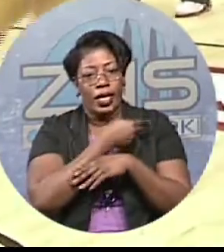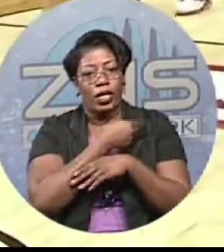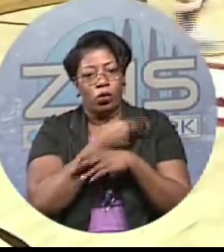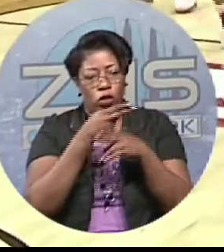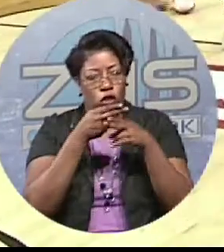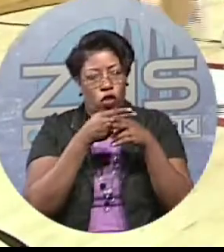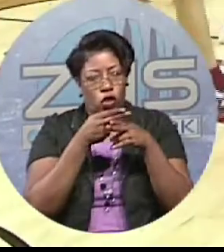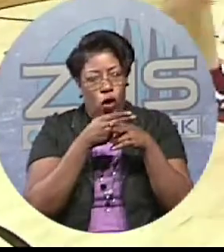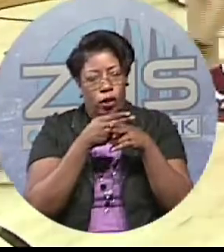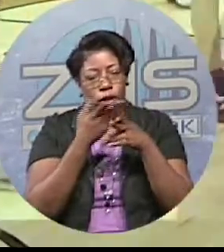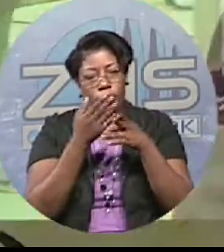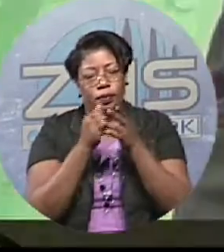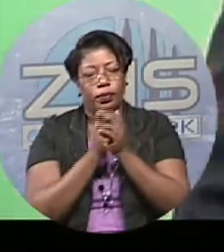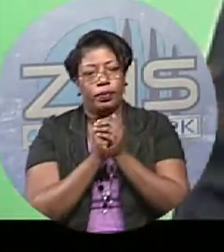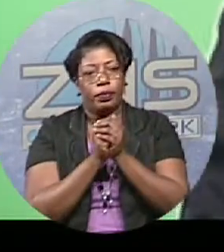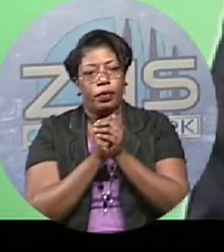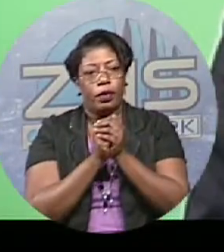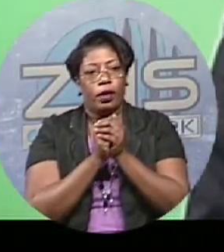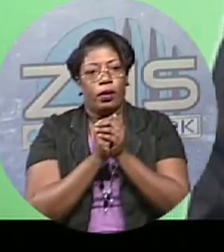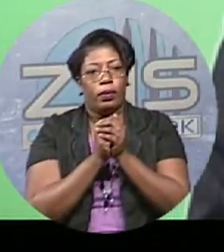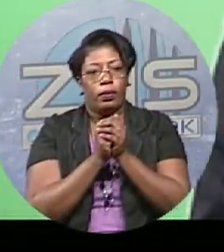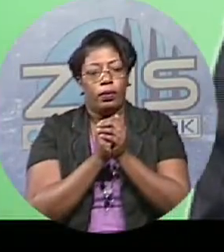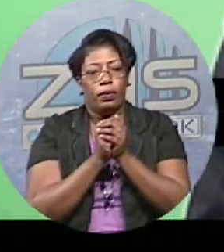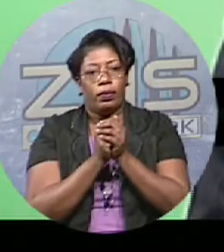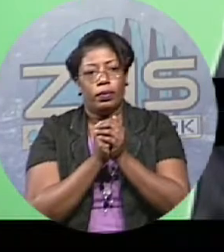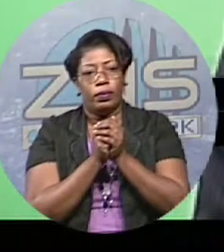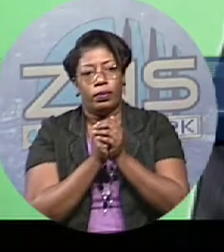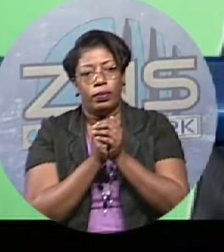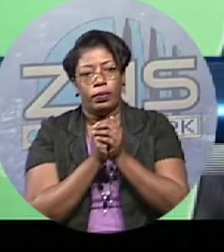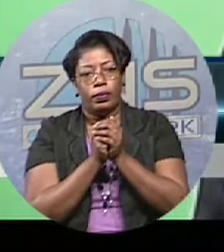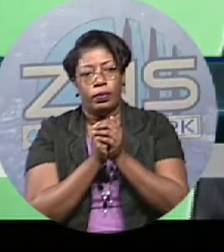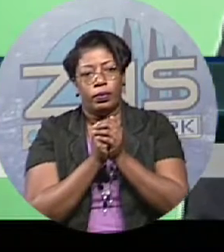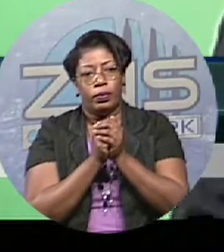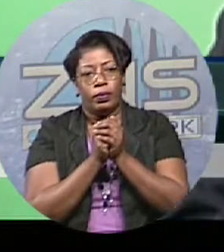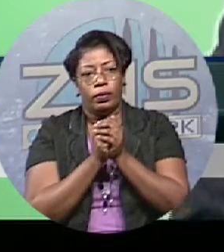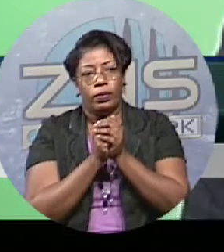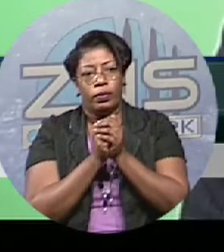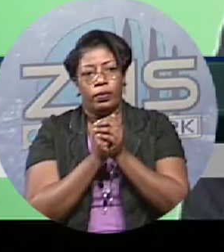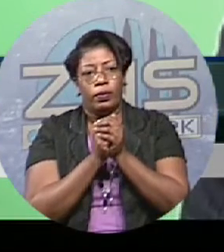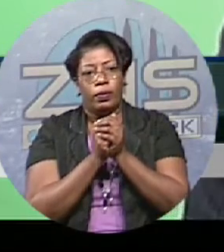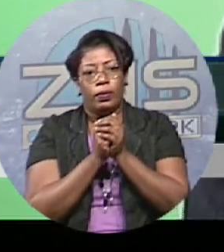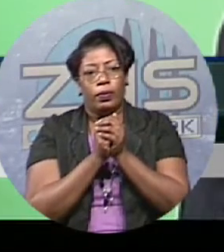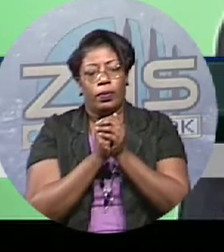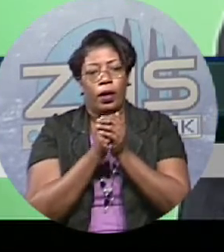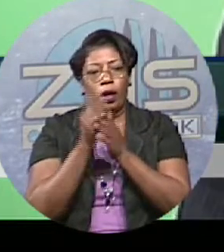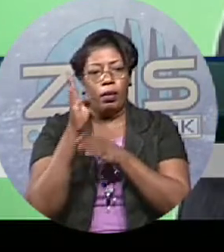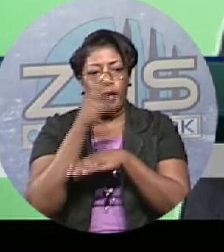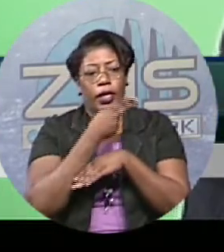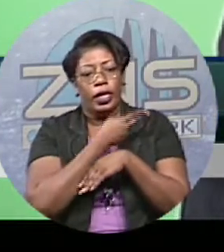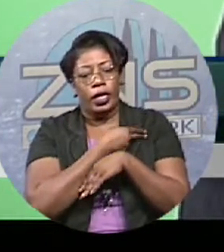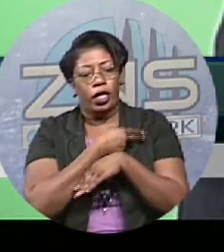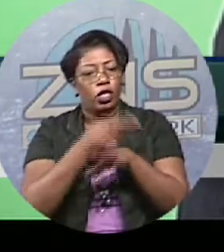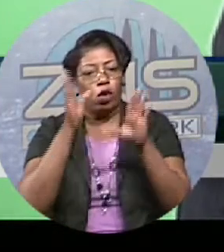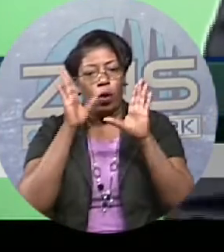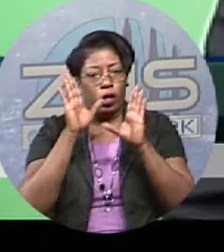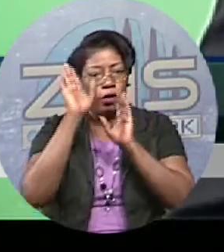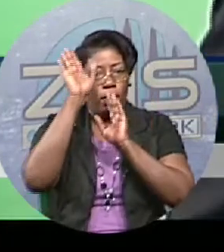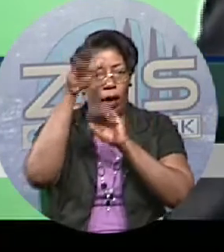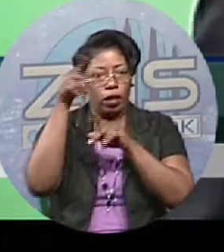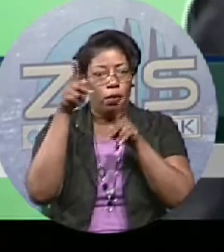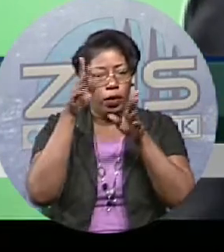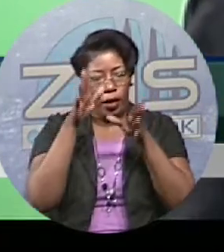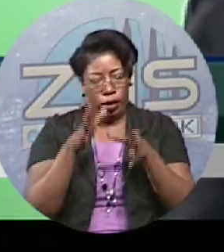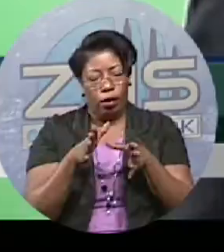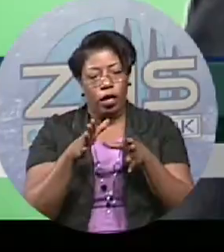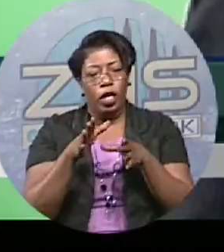phenomenal. This young man, I have to tell you all, is a phenomenal basketball player. He will be a